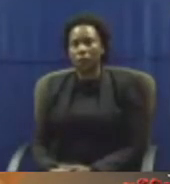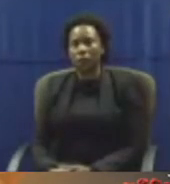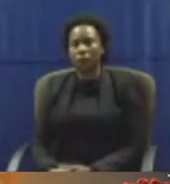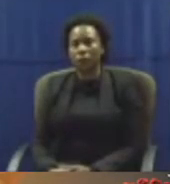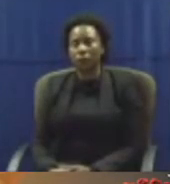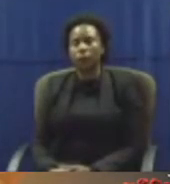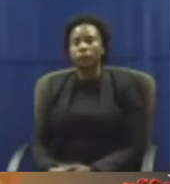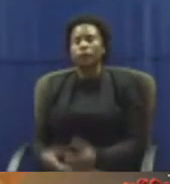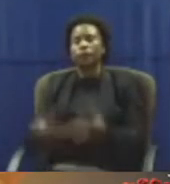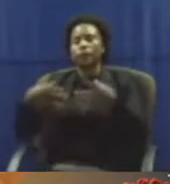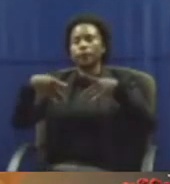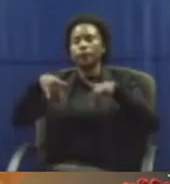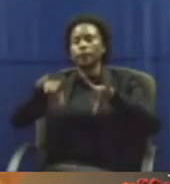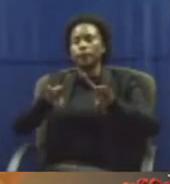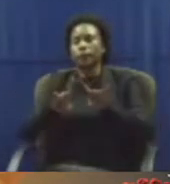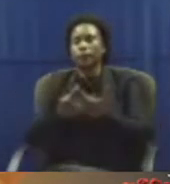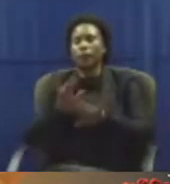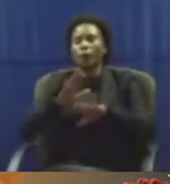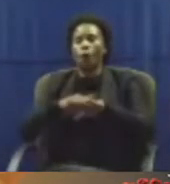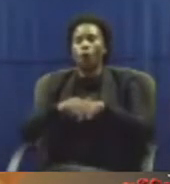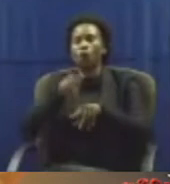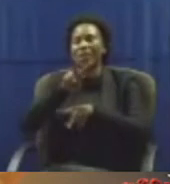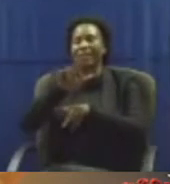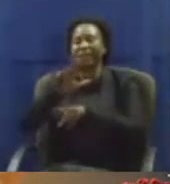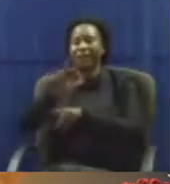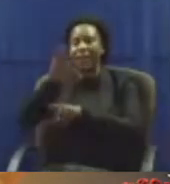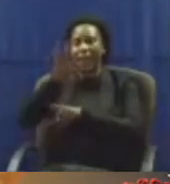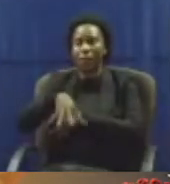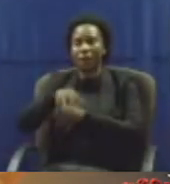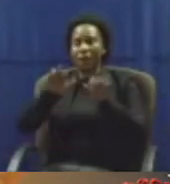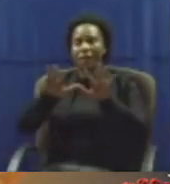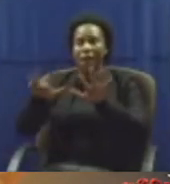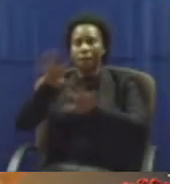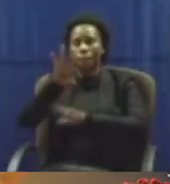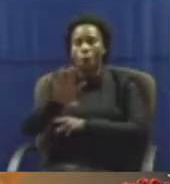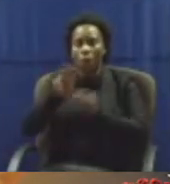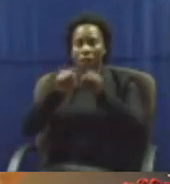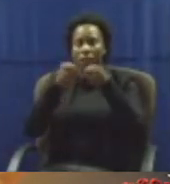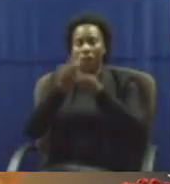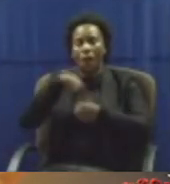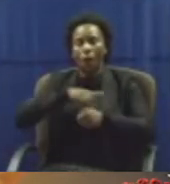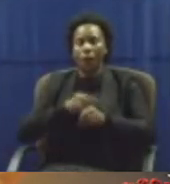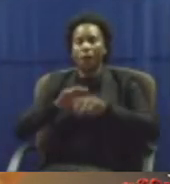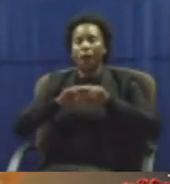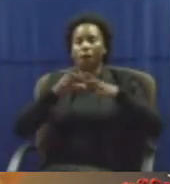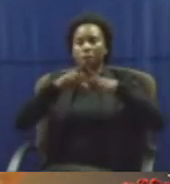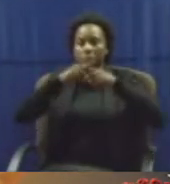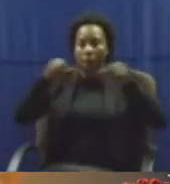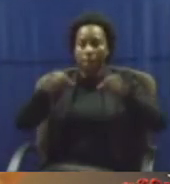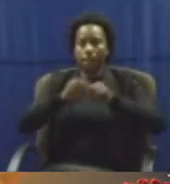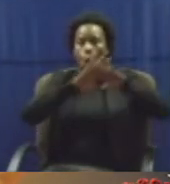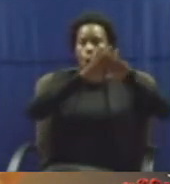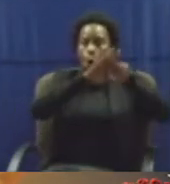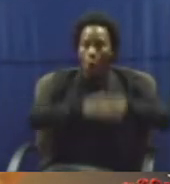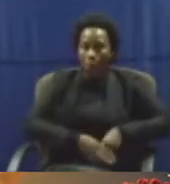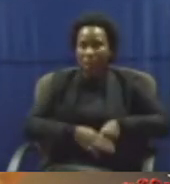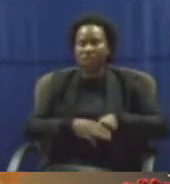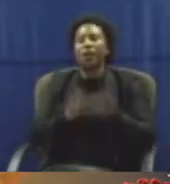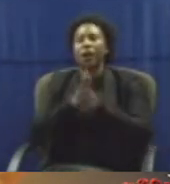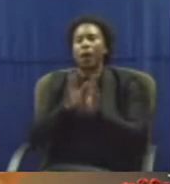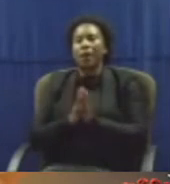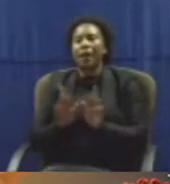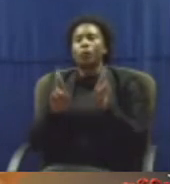Slalo, on the 27th of April in 1994, our nation ended oppression and was filled with the hope and expectation of a better